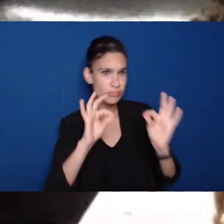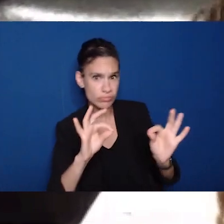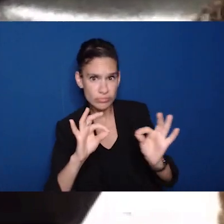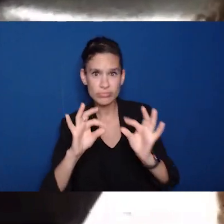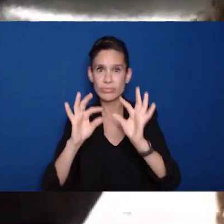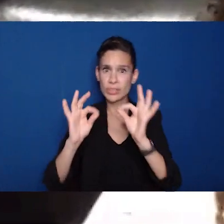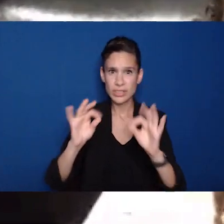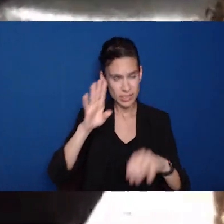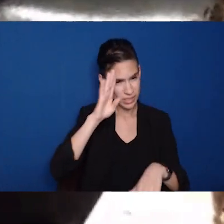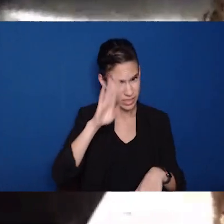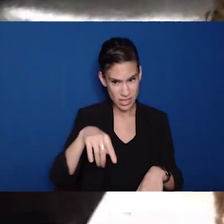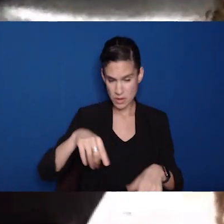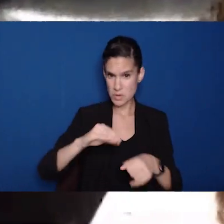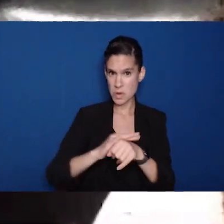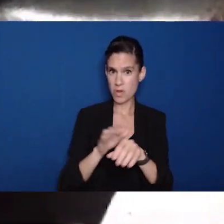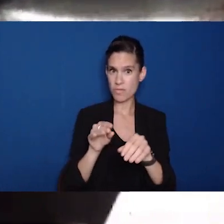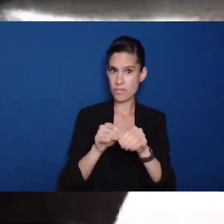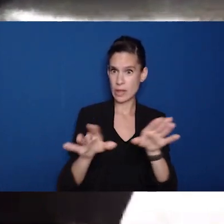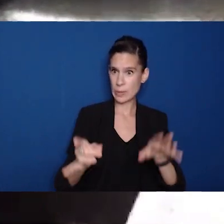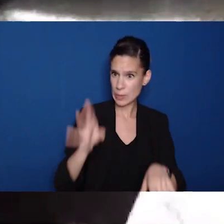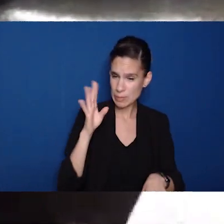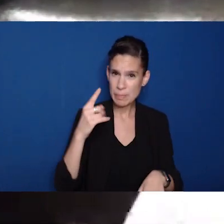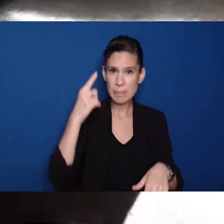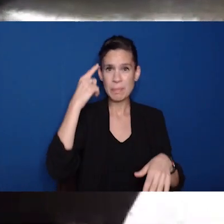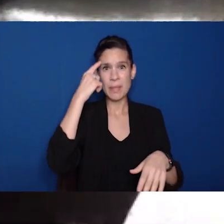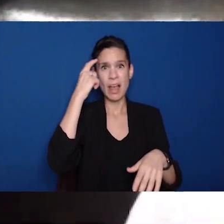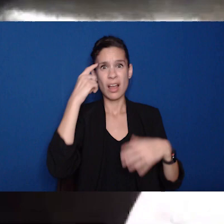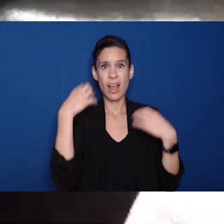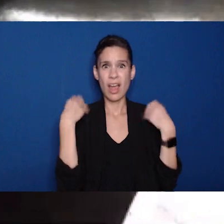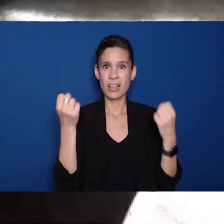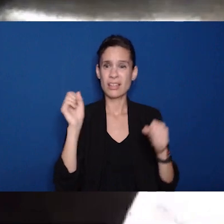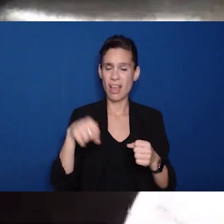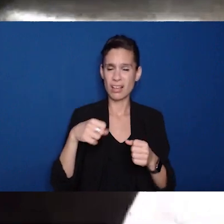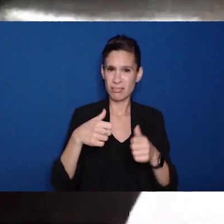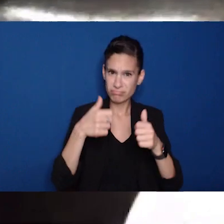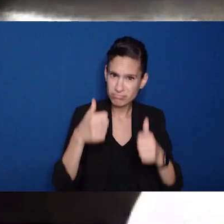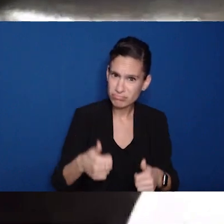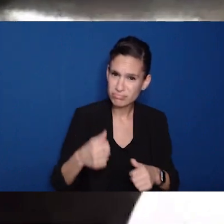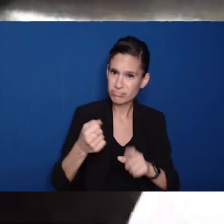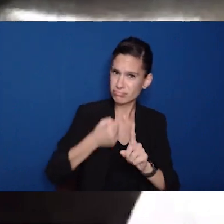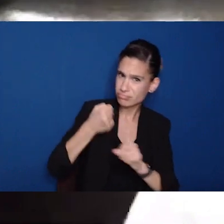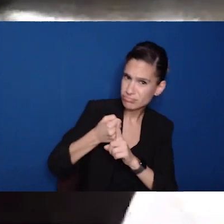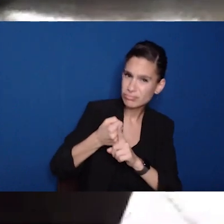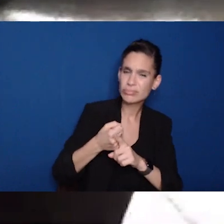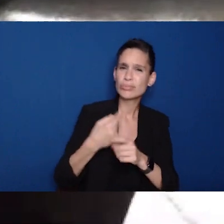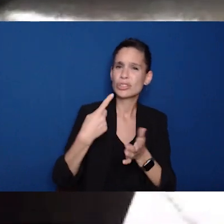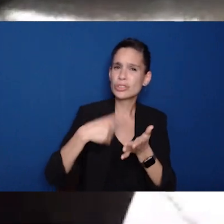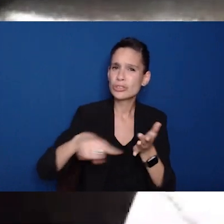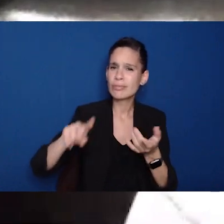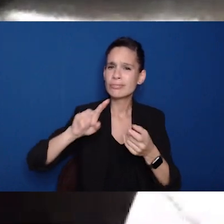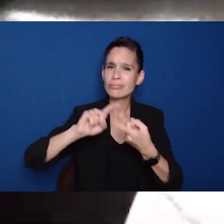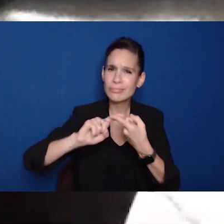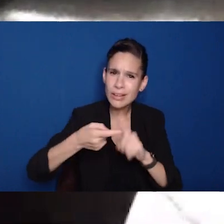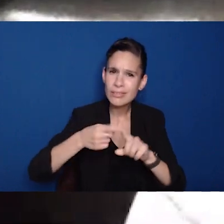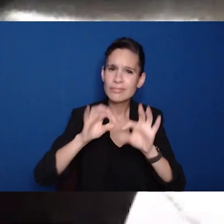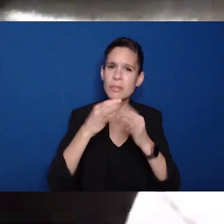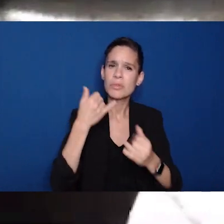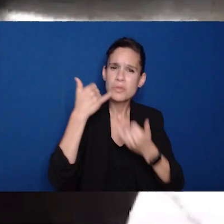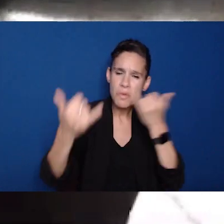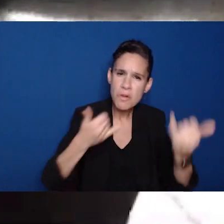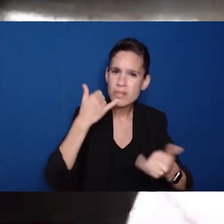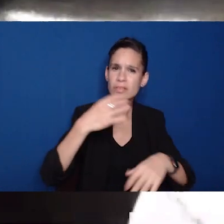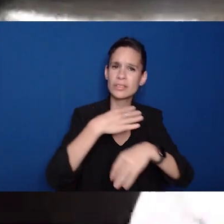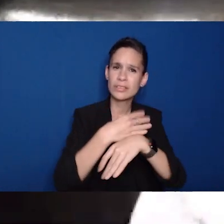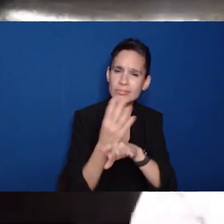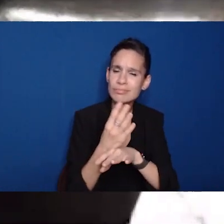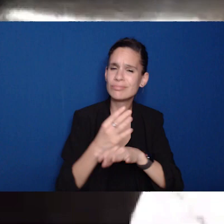also continue to check up on each other, because our mental health can deteriorate, our emotions can be in overdrive. So the idea is to just check on